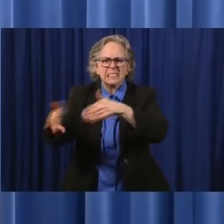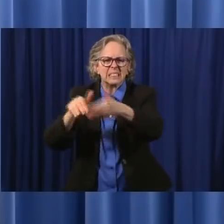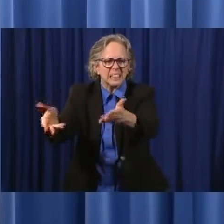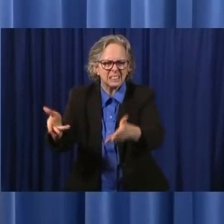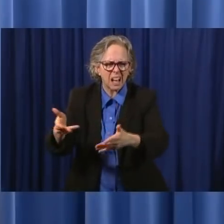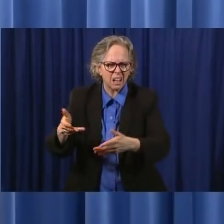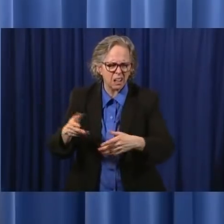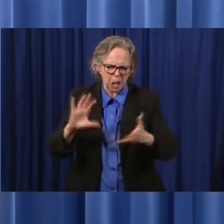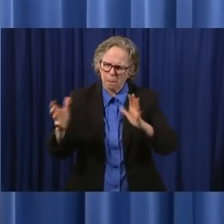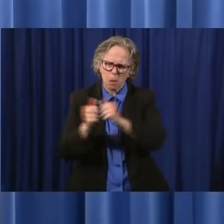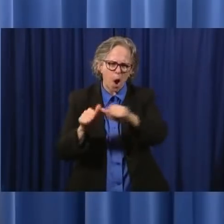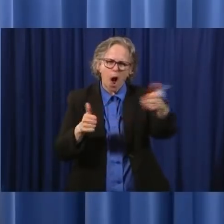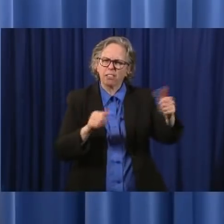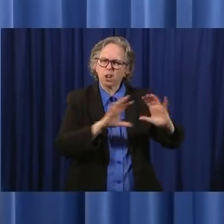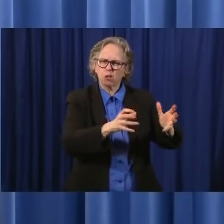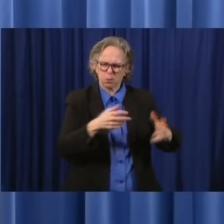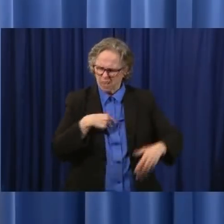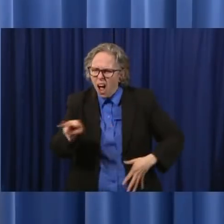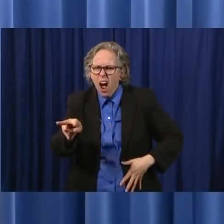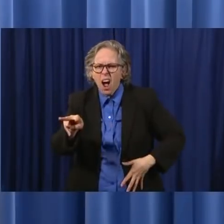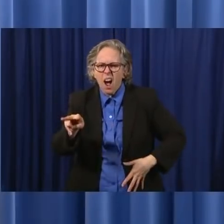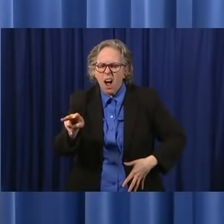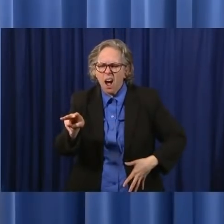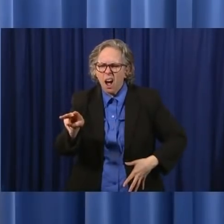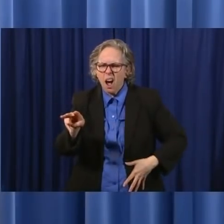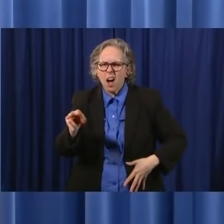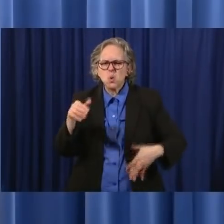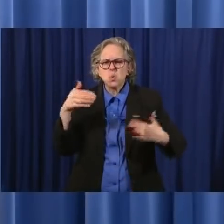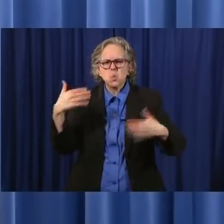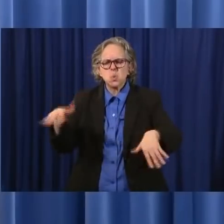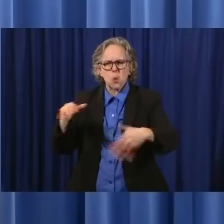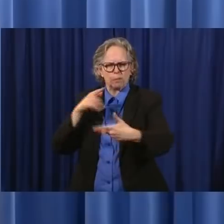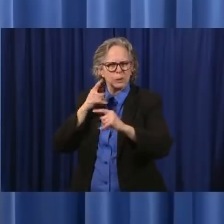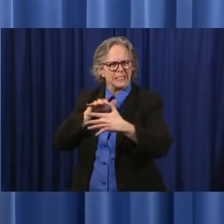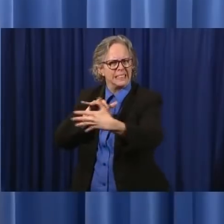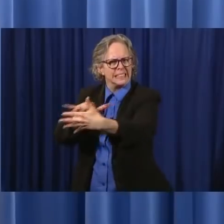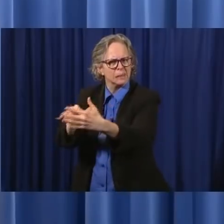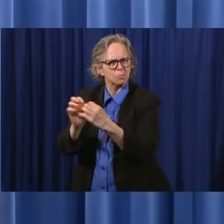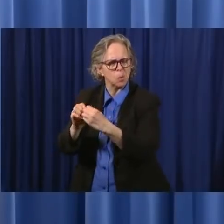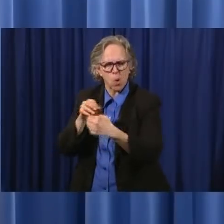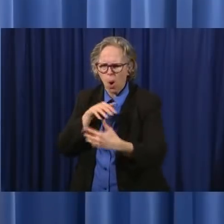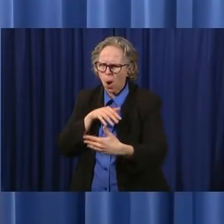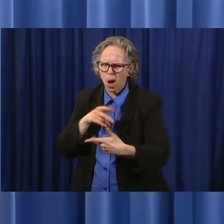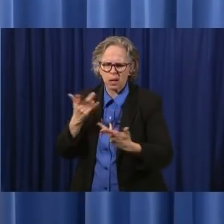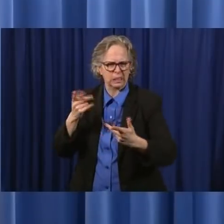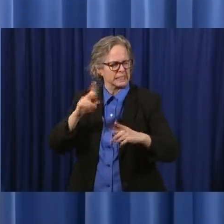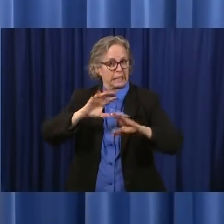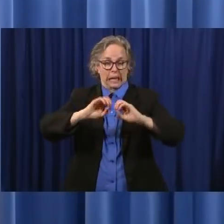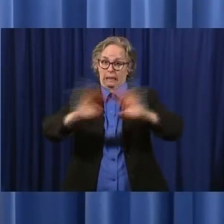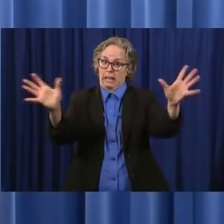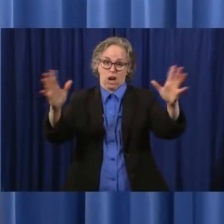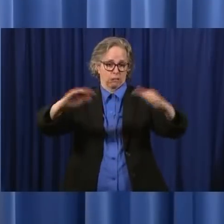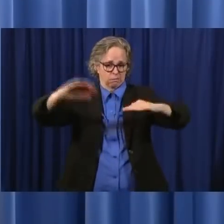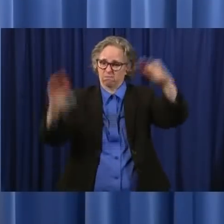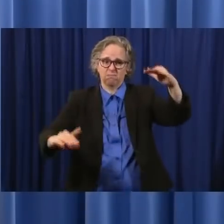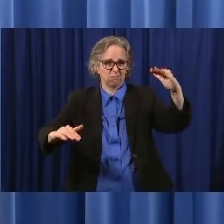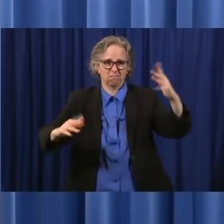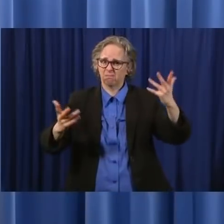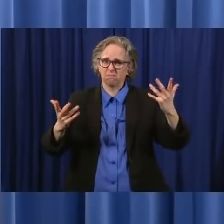rate than it should be based upon the population. So we have discrepancies in society, in the